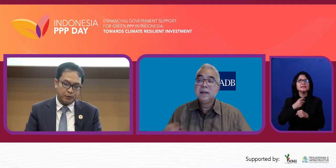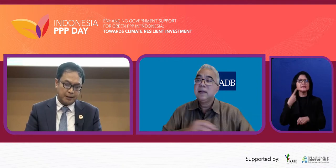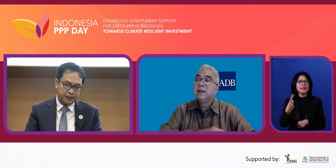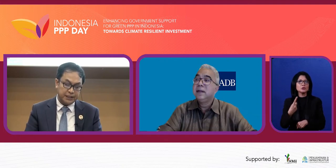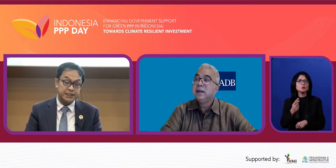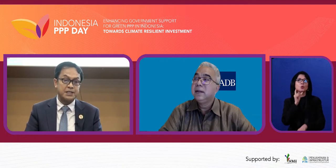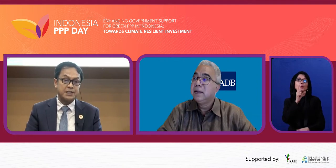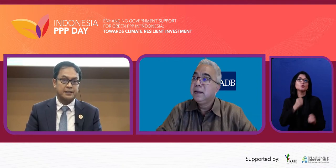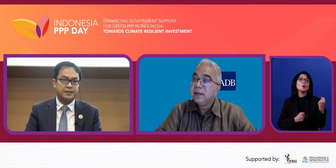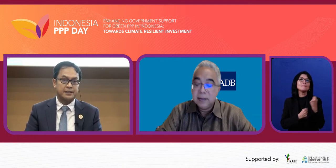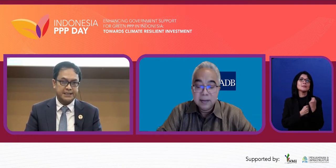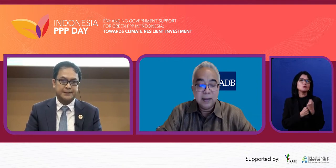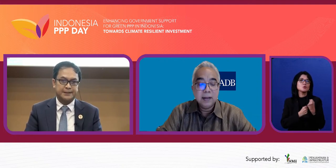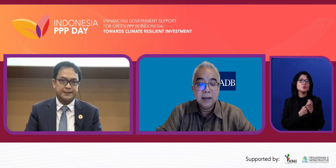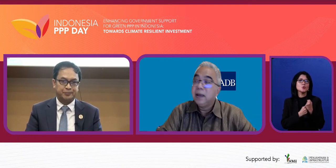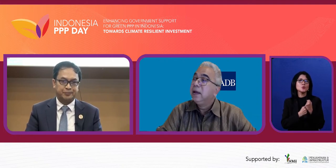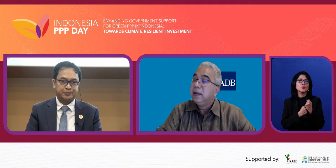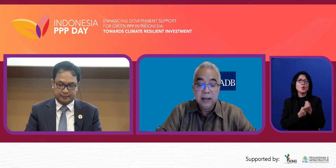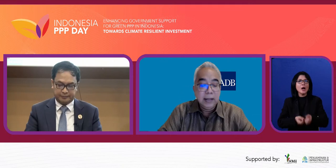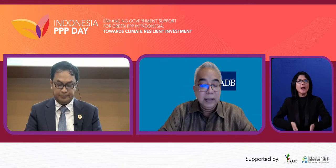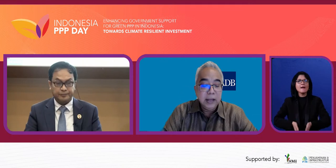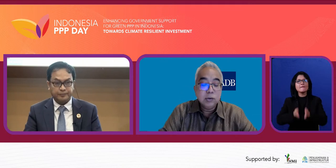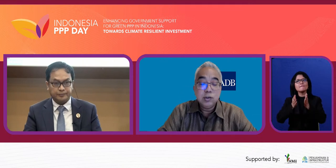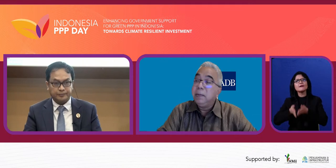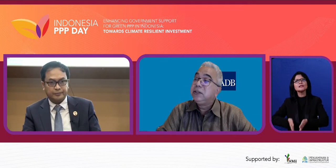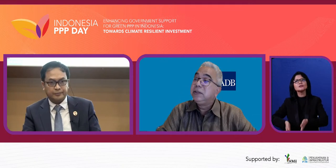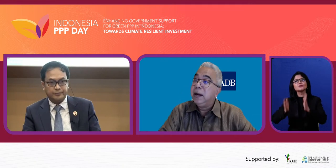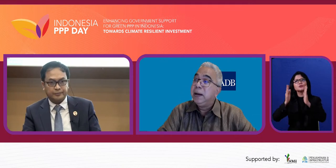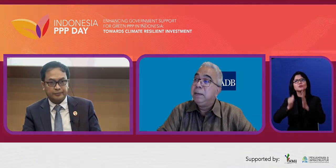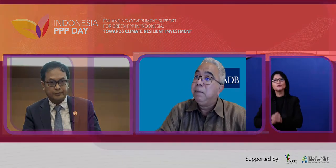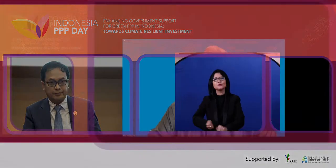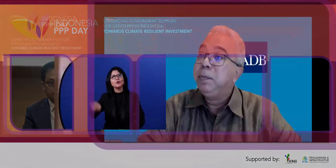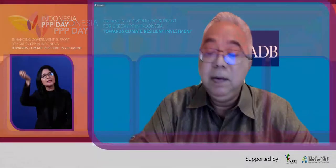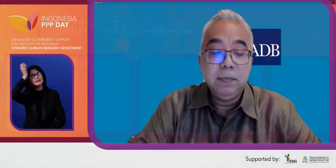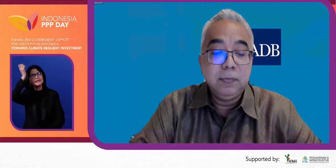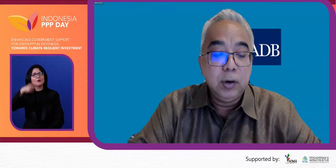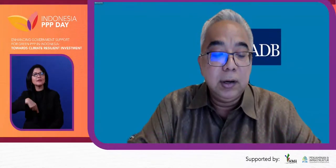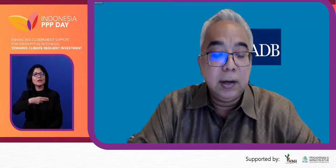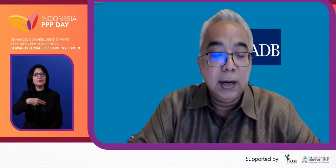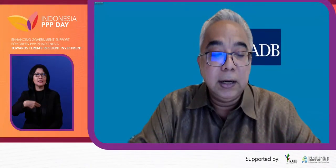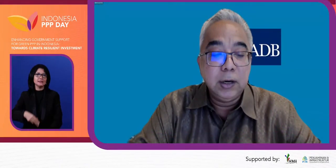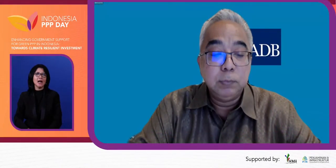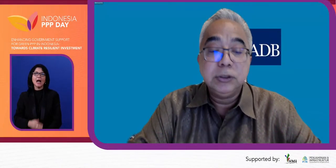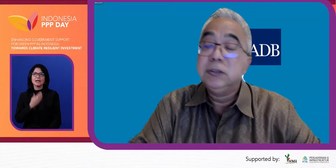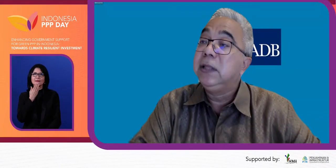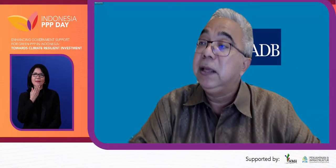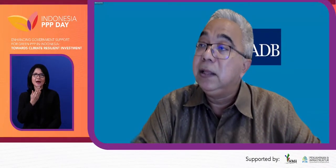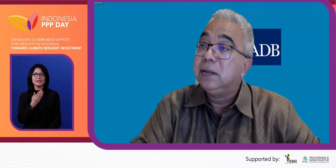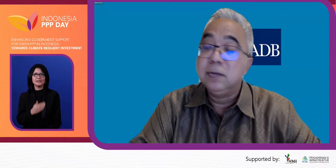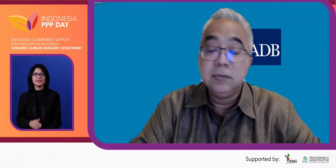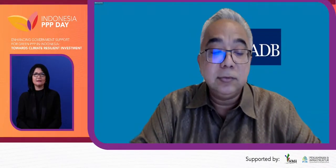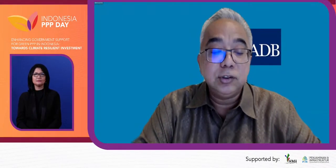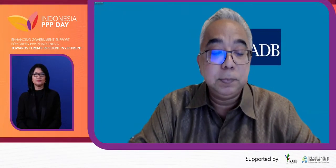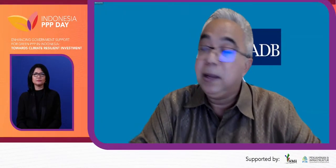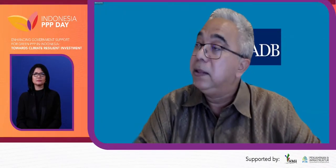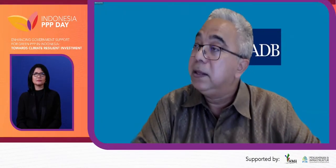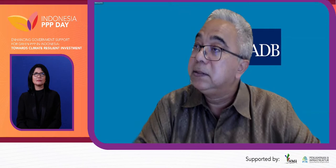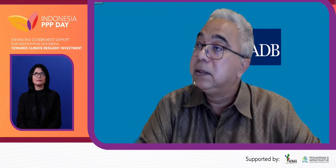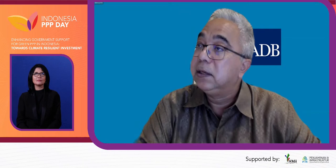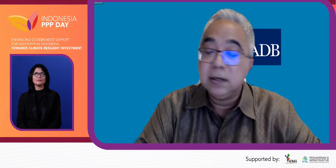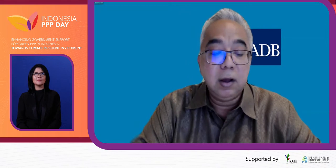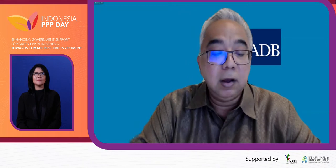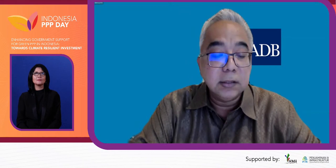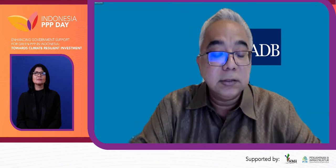small elaboration about this question please itu so much Pak Bobby four 2003 to